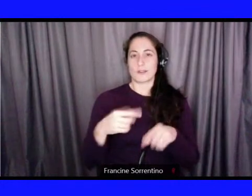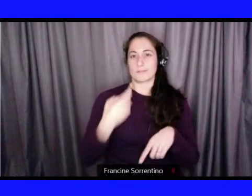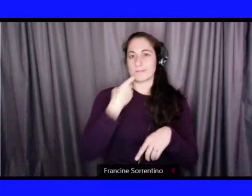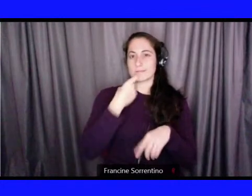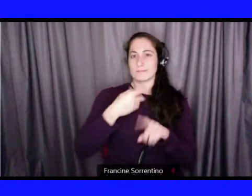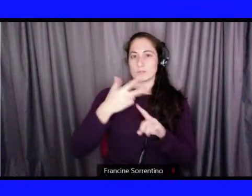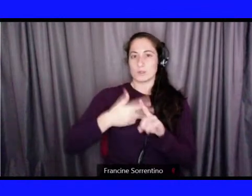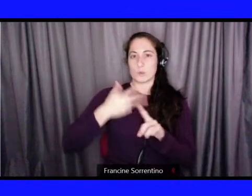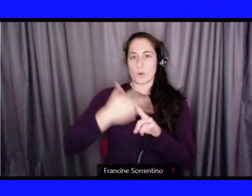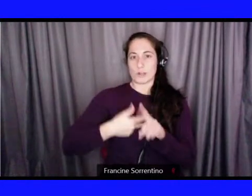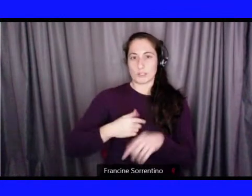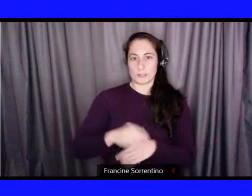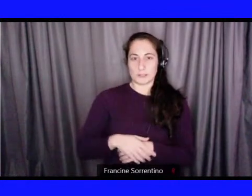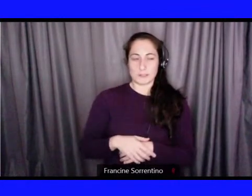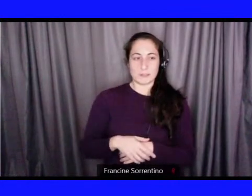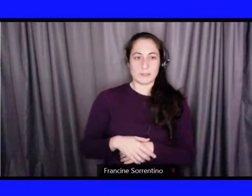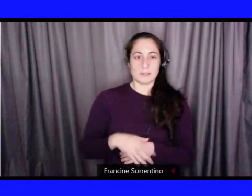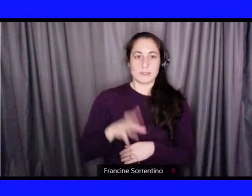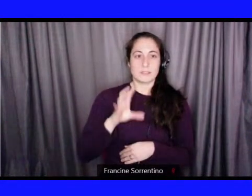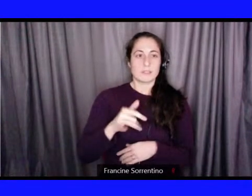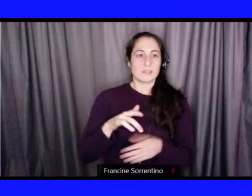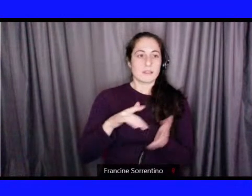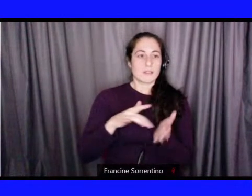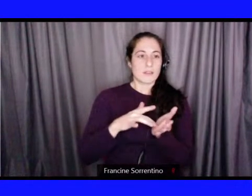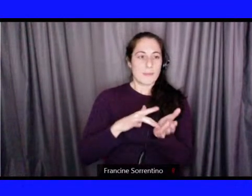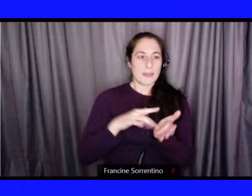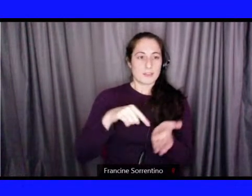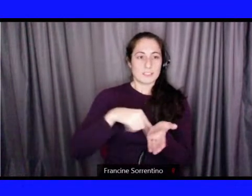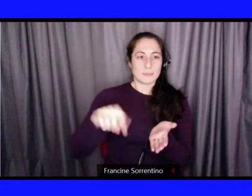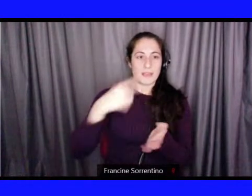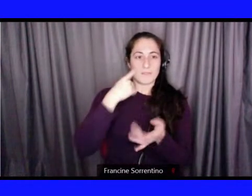Plus members. So we will keep working hard on that one.